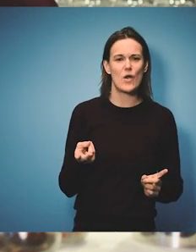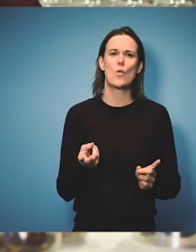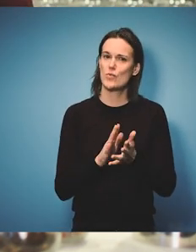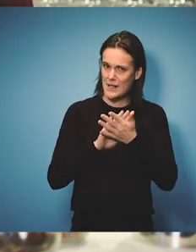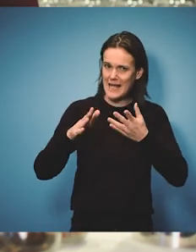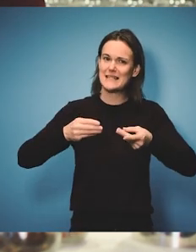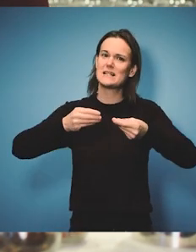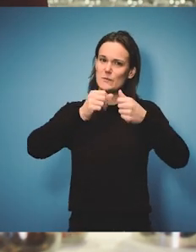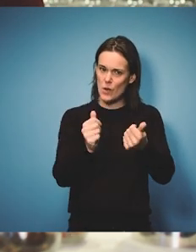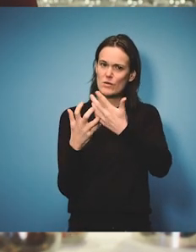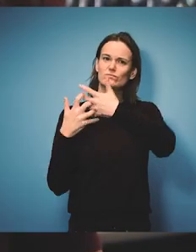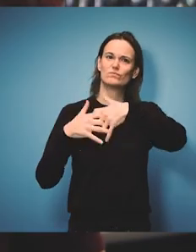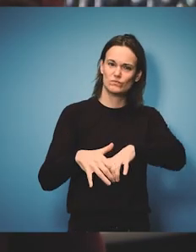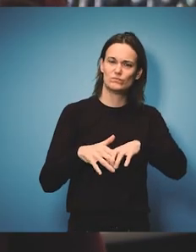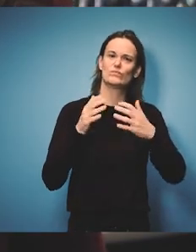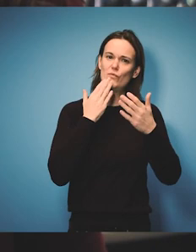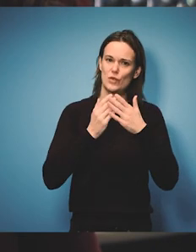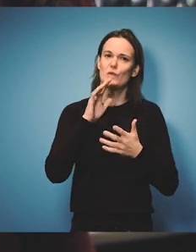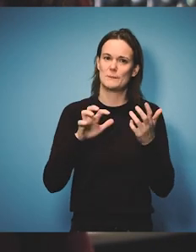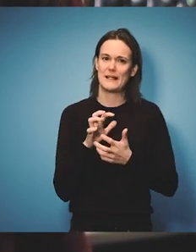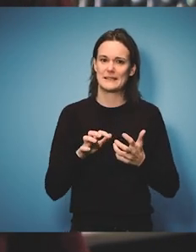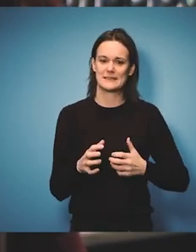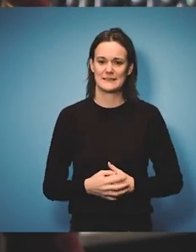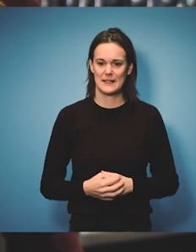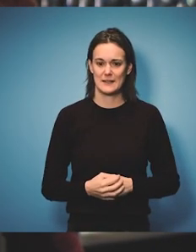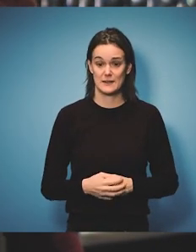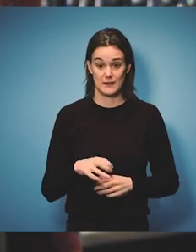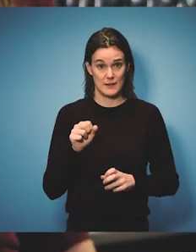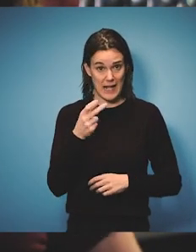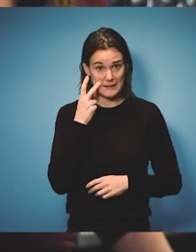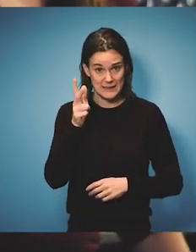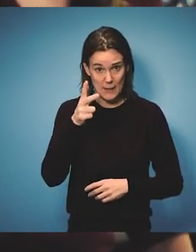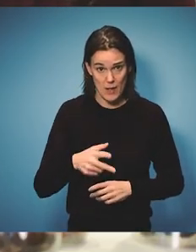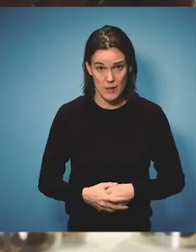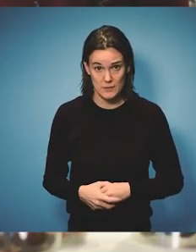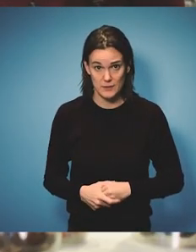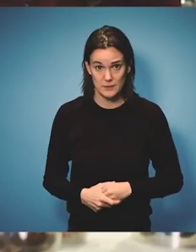What do you see there? Oh, it looks nice and smooth, combined and mixed well. Perfect, so if you could take a look.